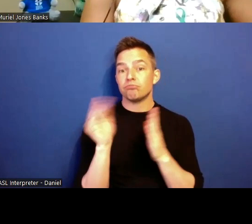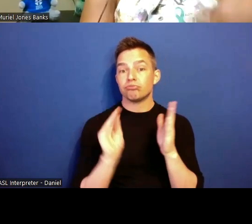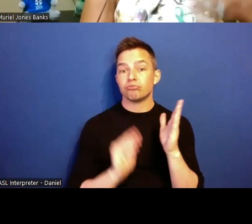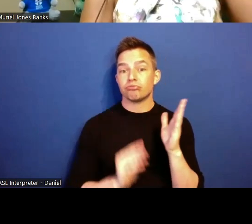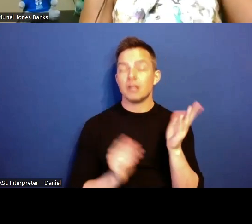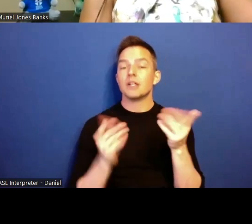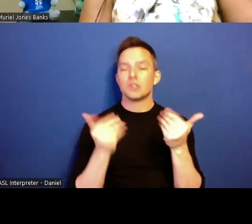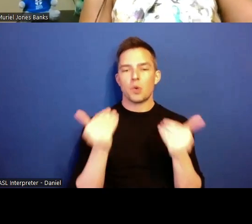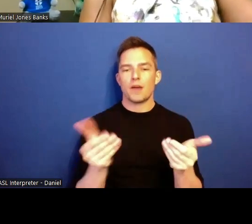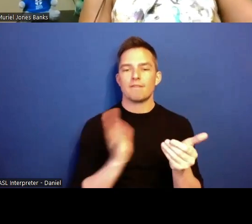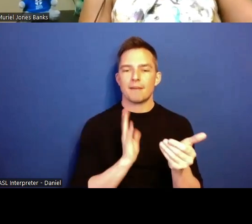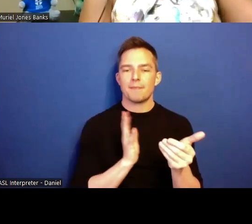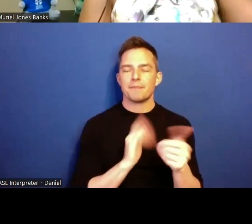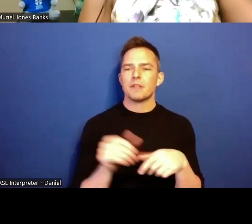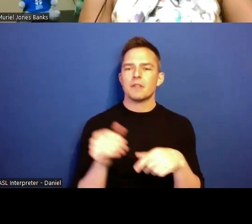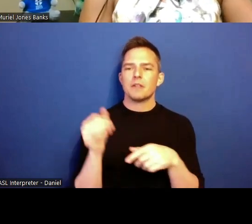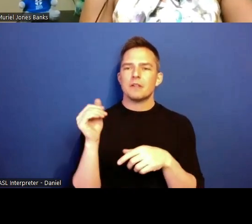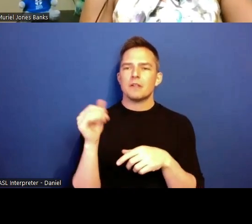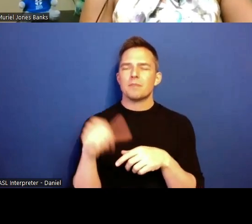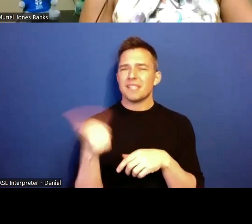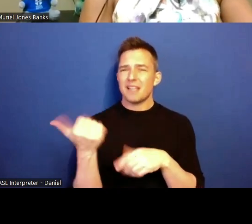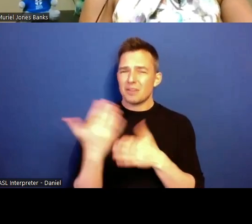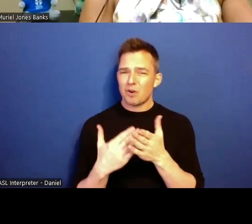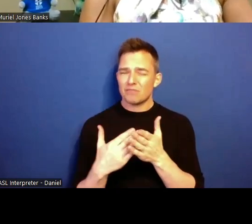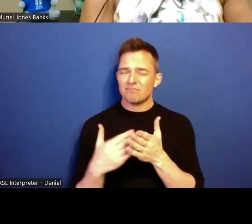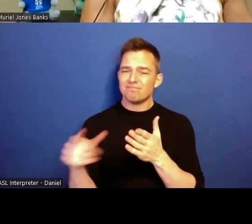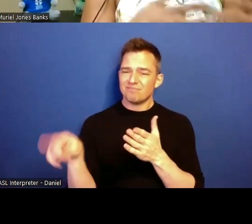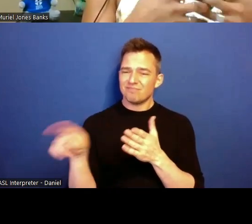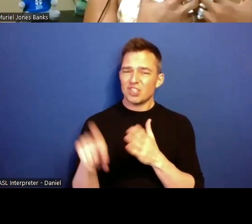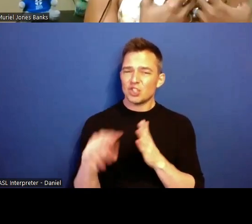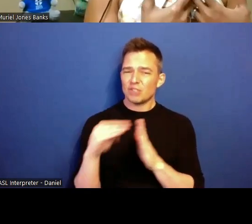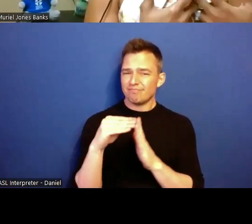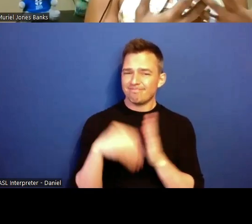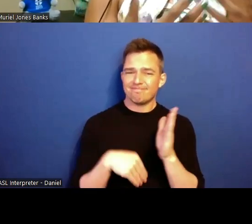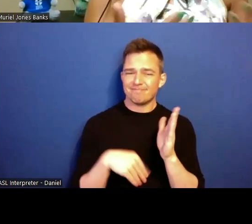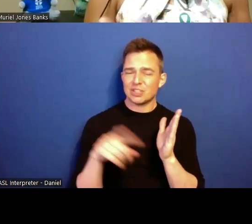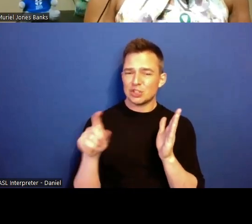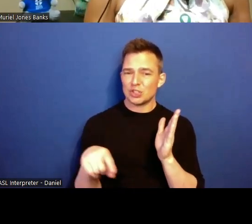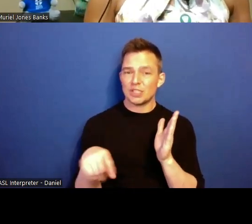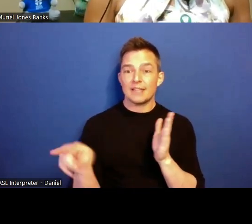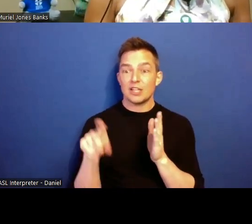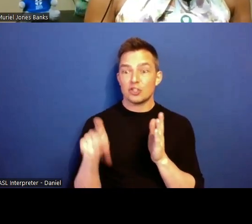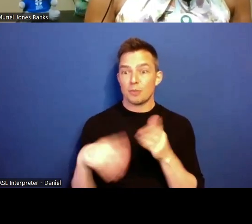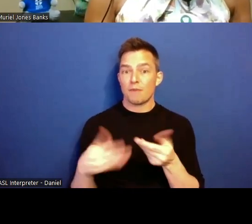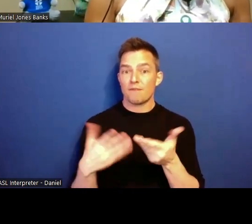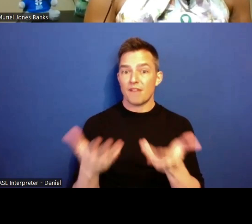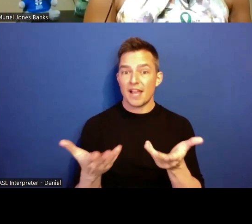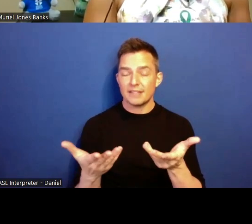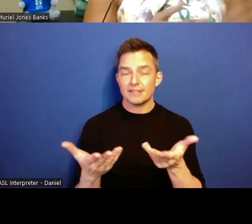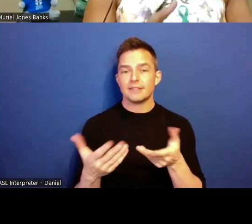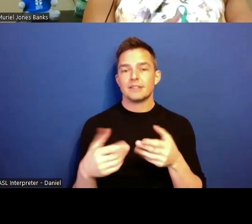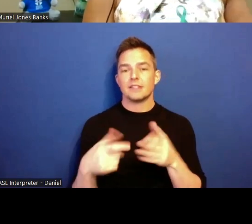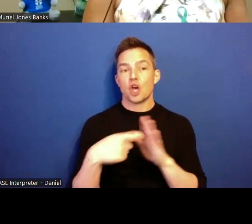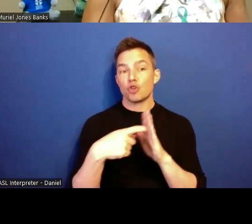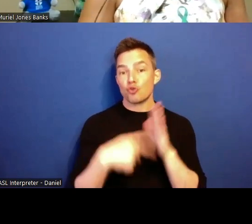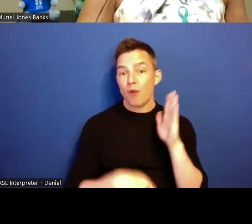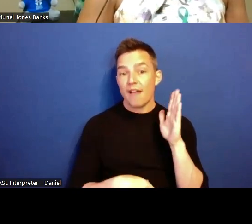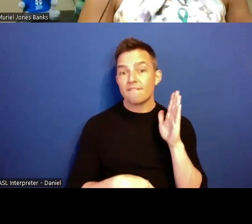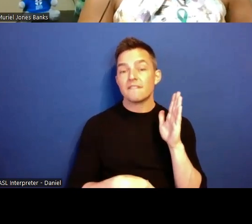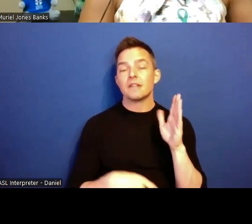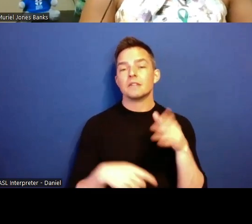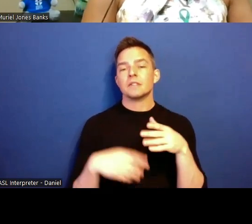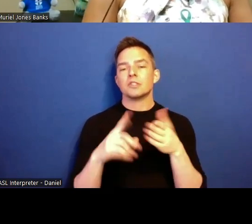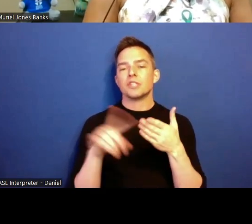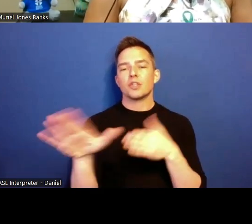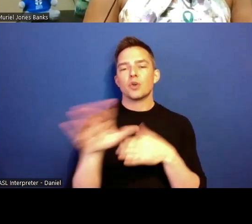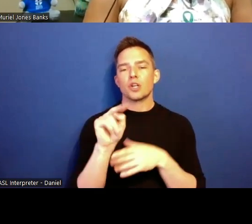notes. Although the other side should be taking notes, they should be providing you with a draft. Check your